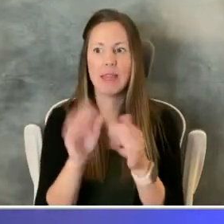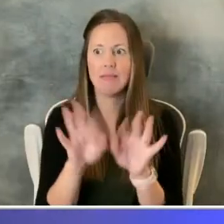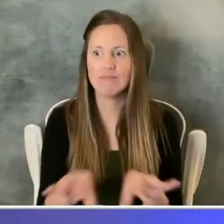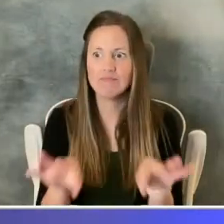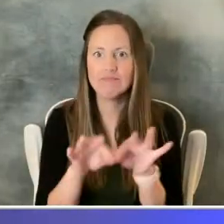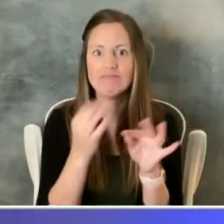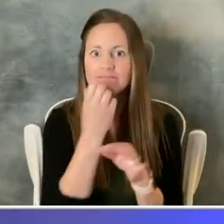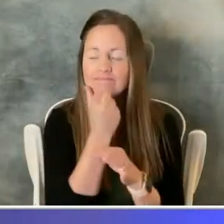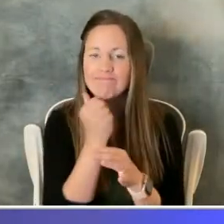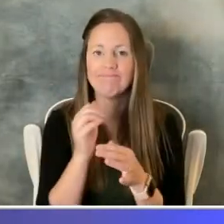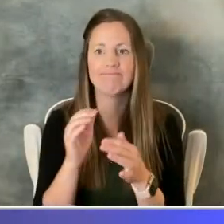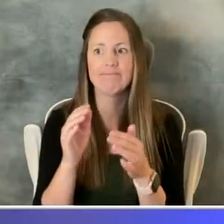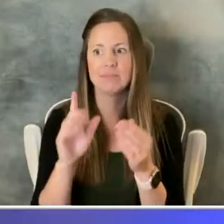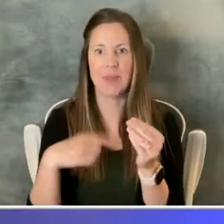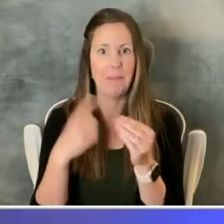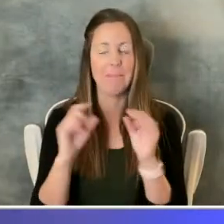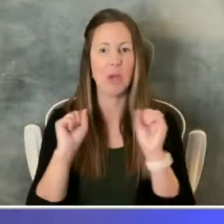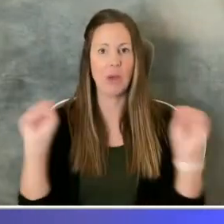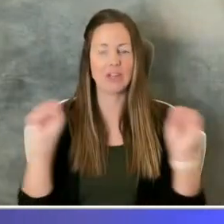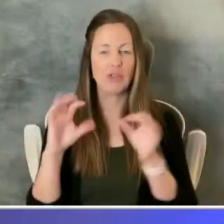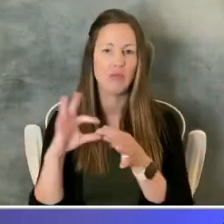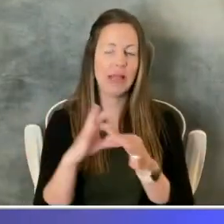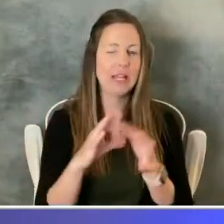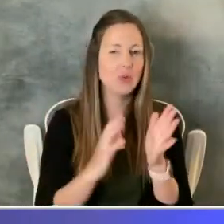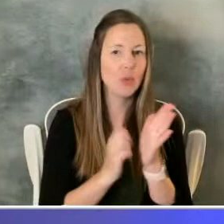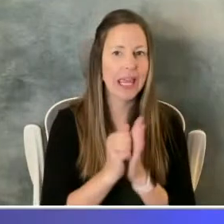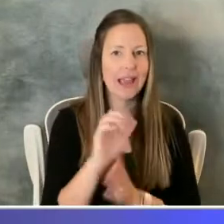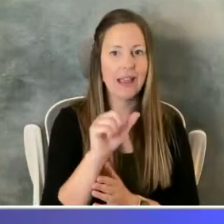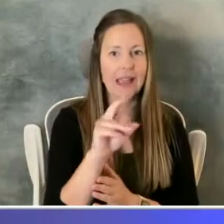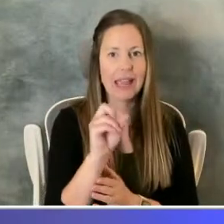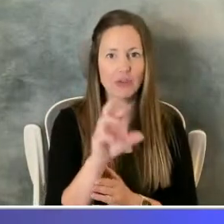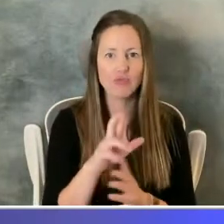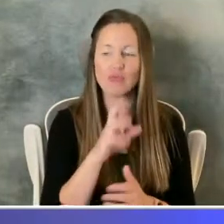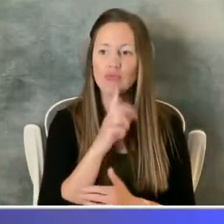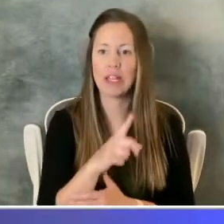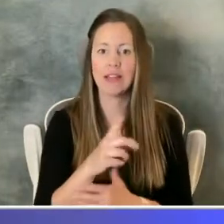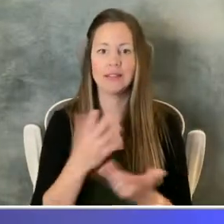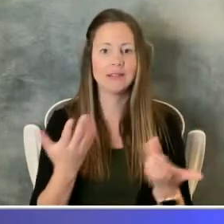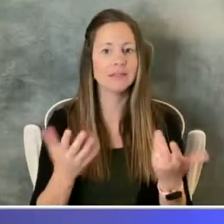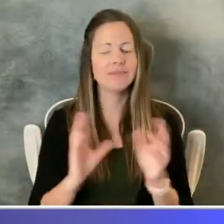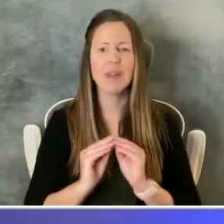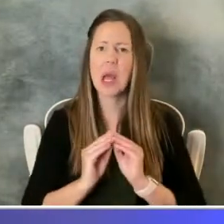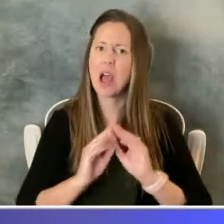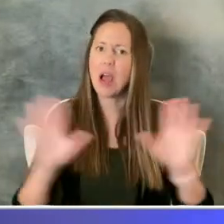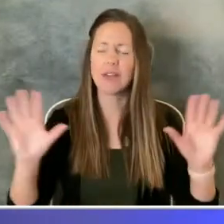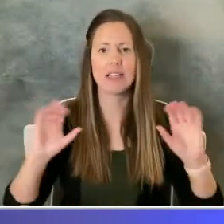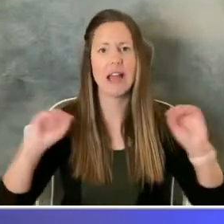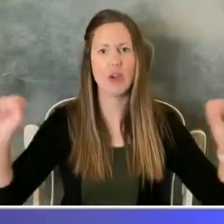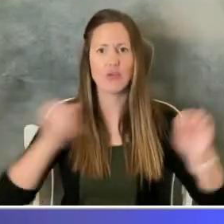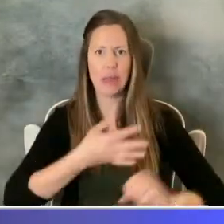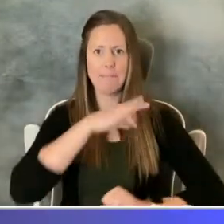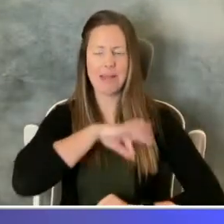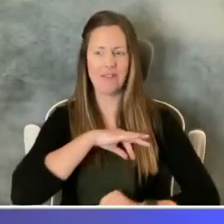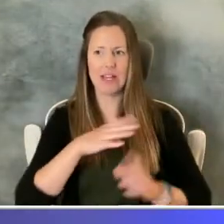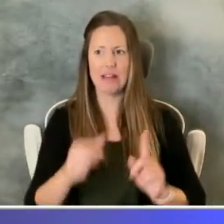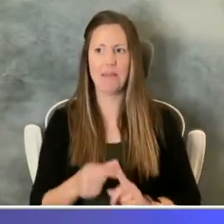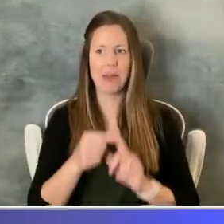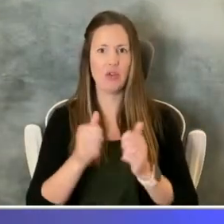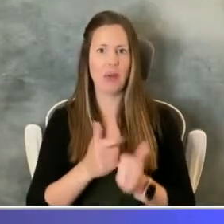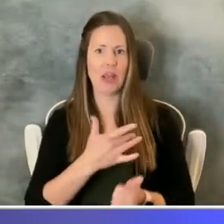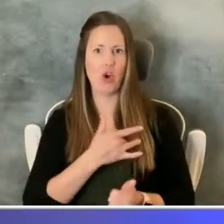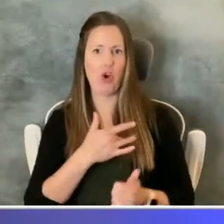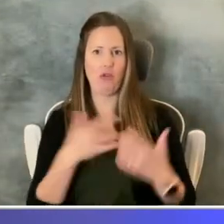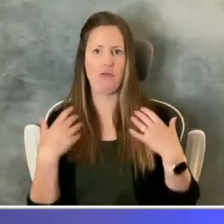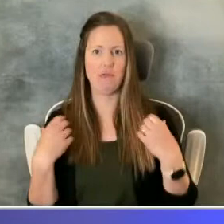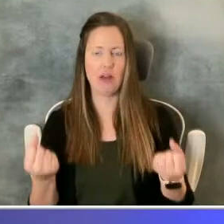as it relates to cancer. I think it's unequivocal that exercise benefits us, particularly in our cardiovascular health. But its link